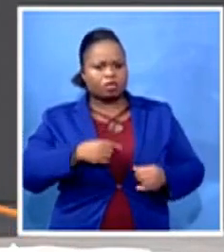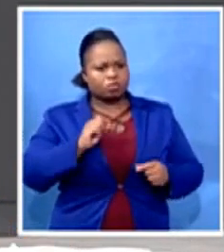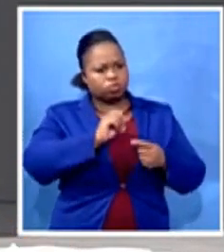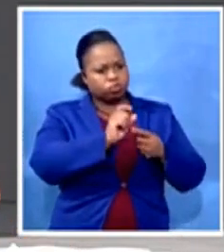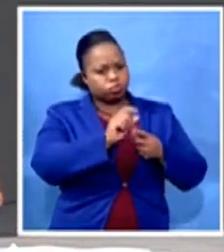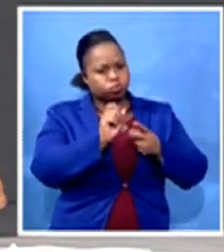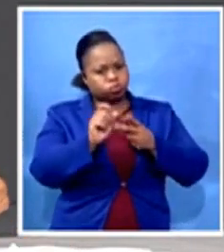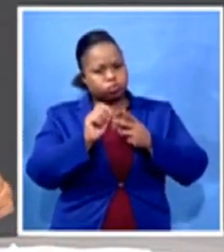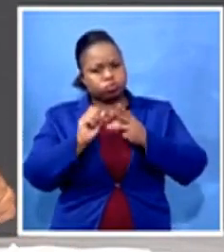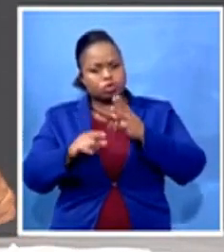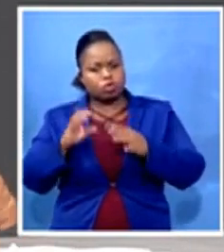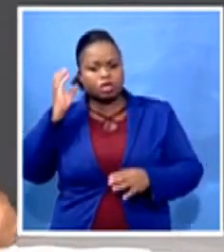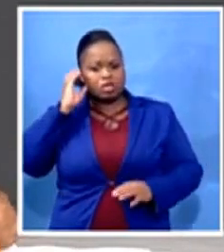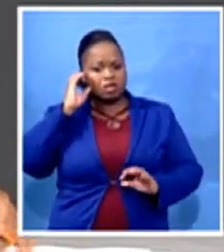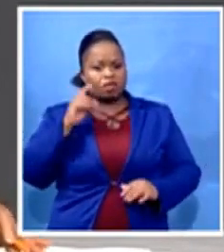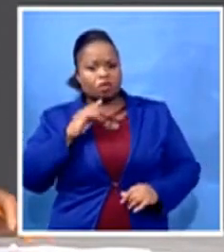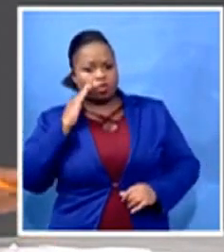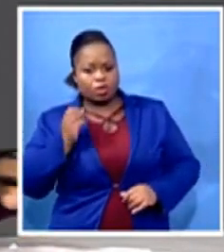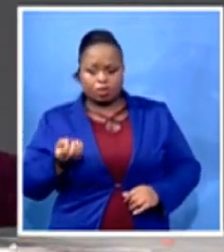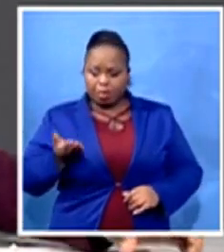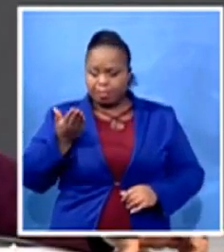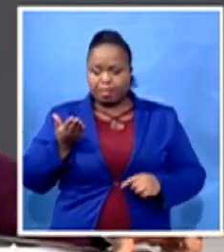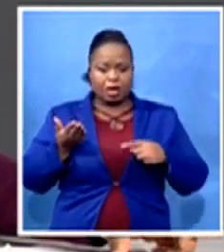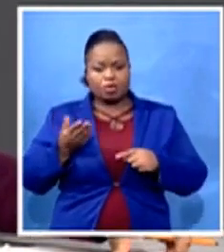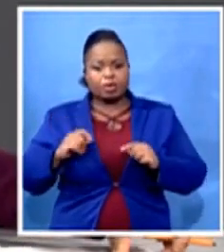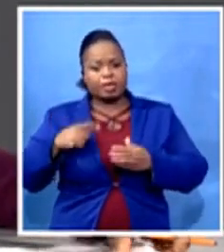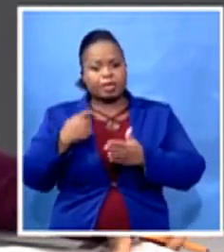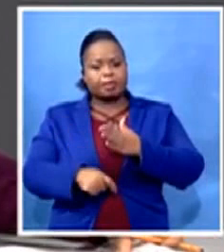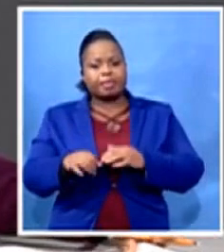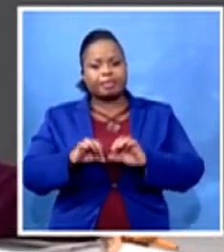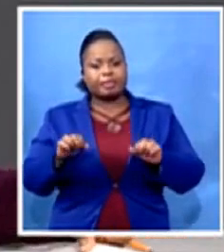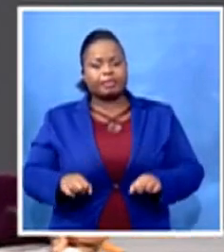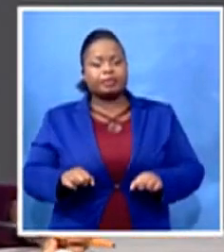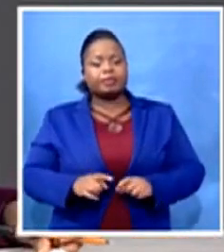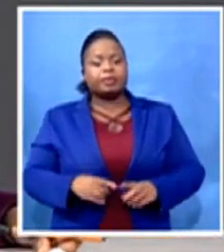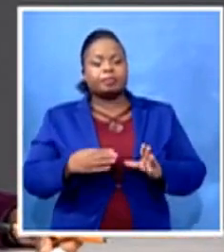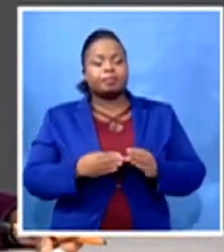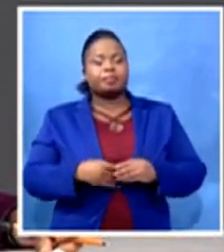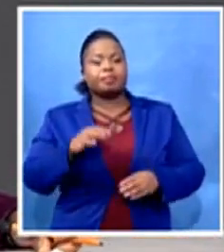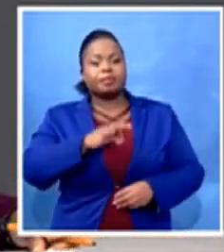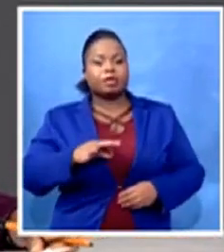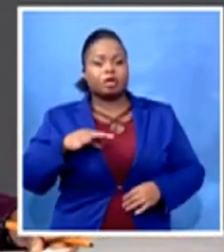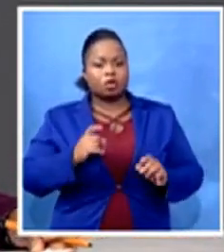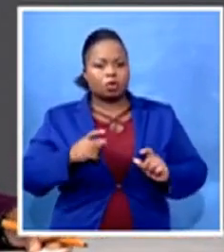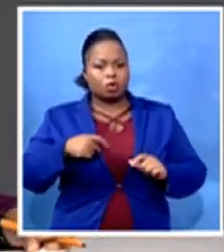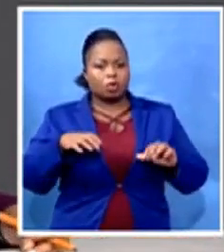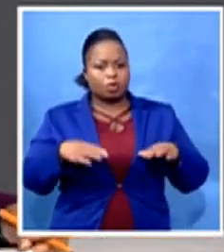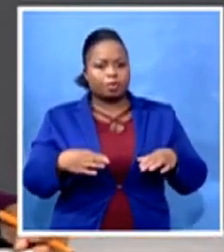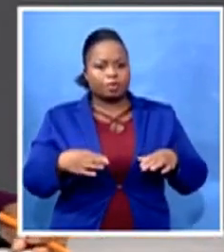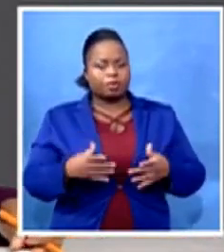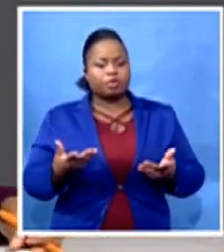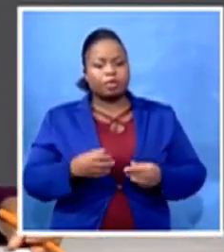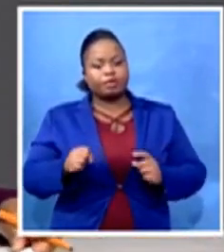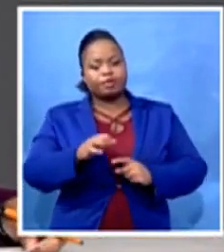appear on the billing system. Now, a member of the mayoral committee in Environment and Infrastructure Services, Mpho